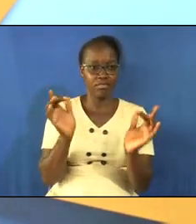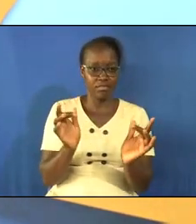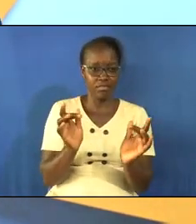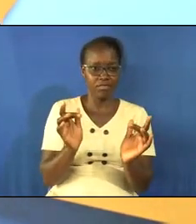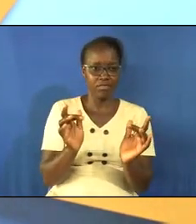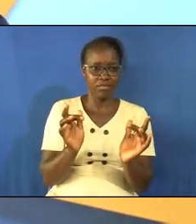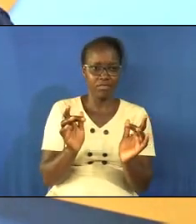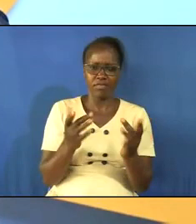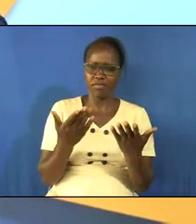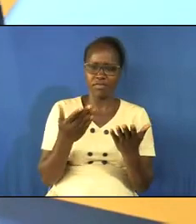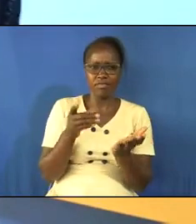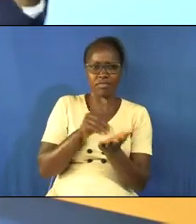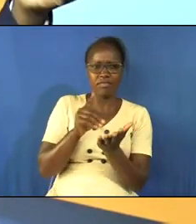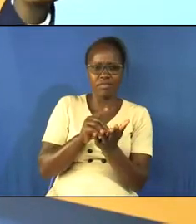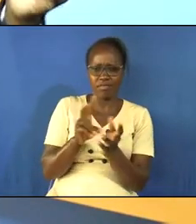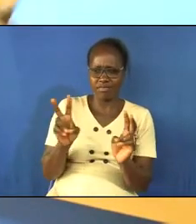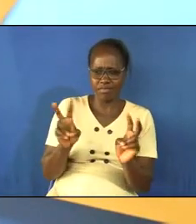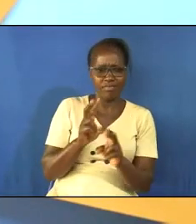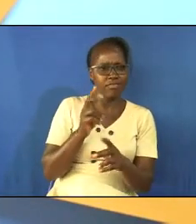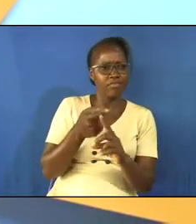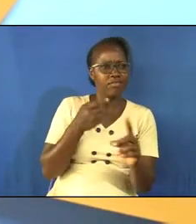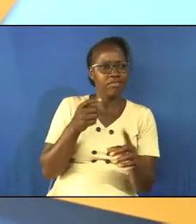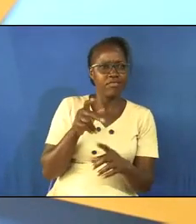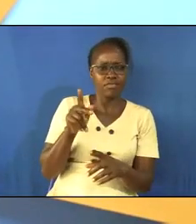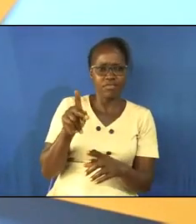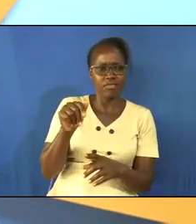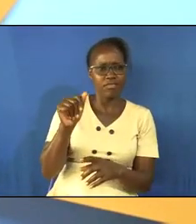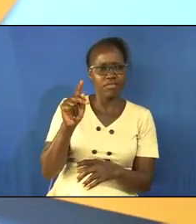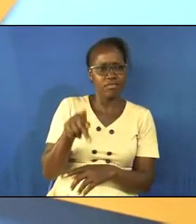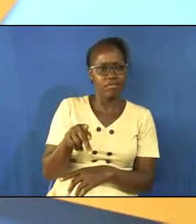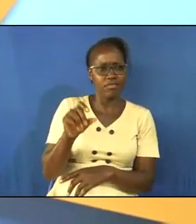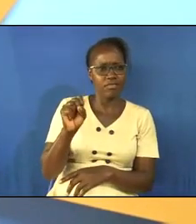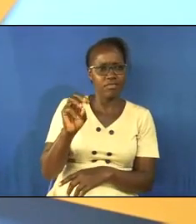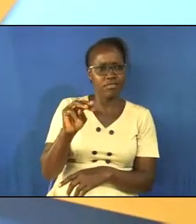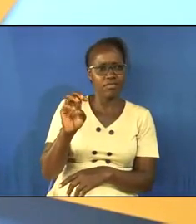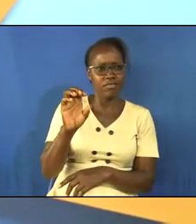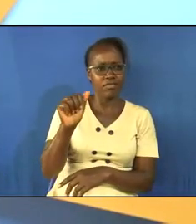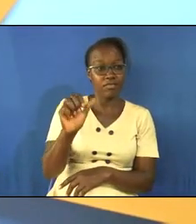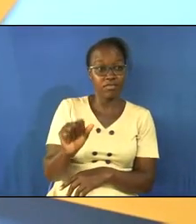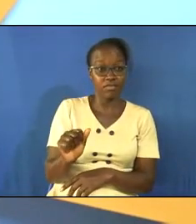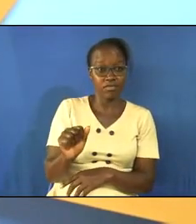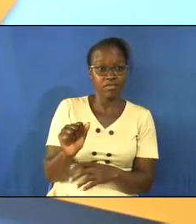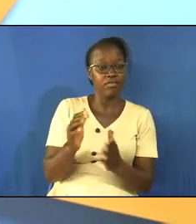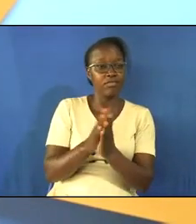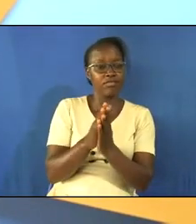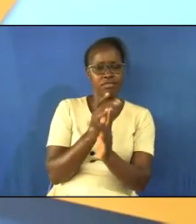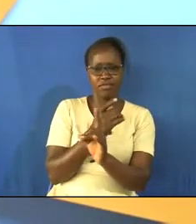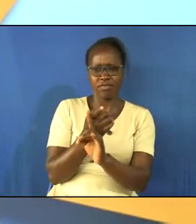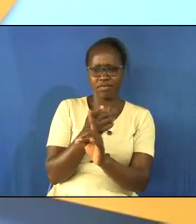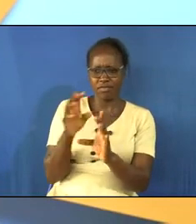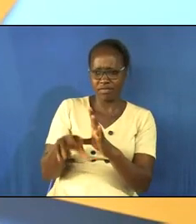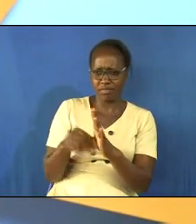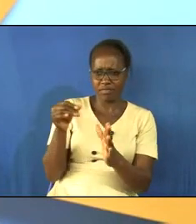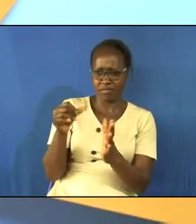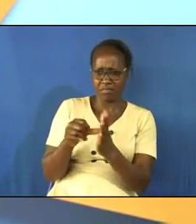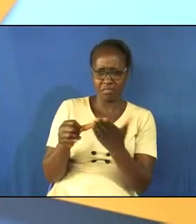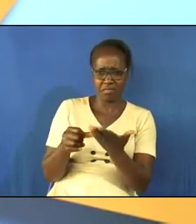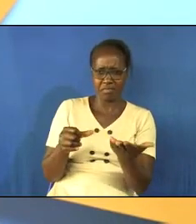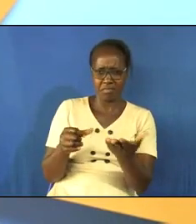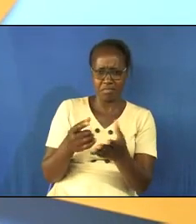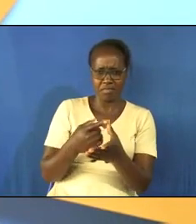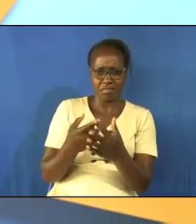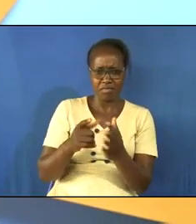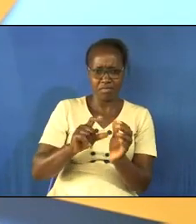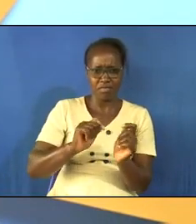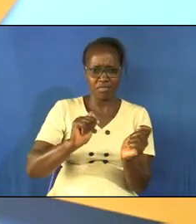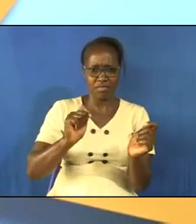the pathologist went and saw from the pap smear that there appears to be atypical cells, dysplastic cells, ideally you're supposed